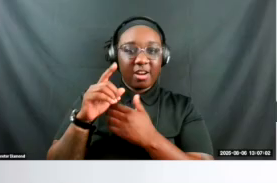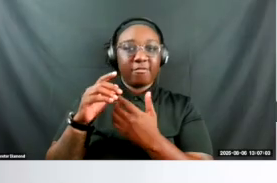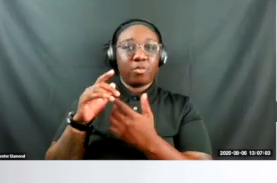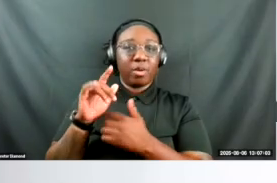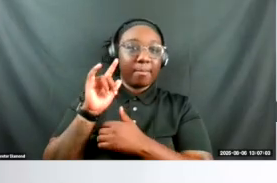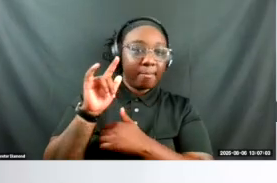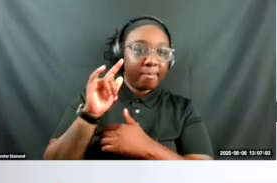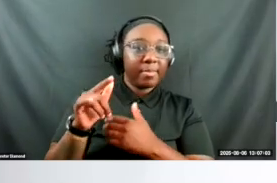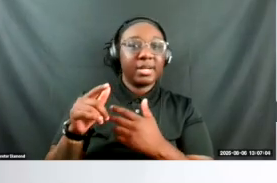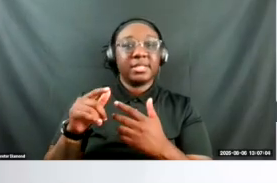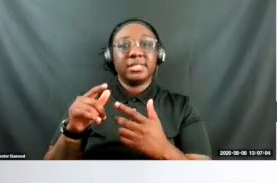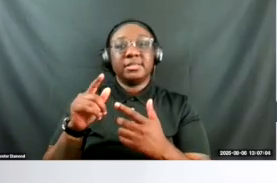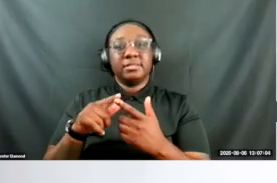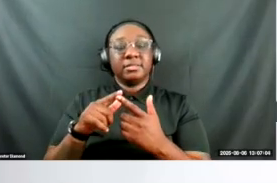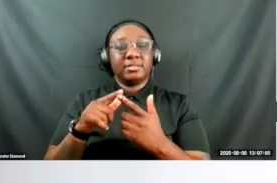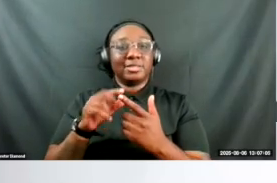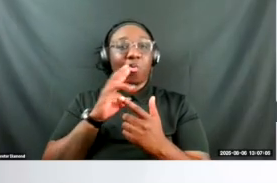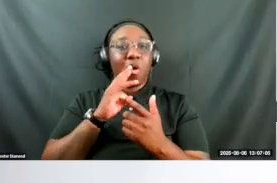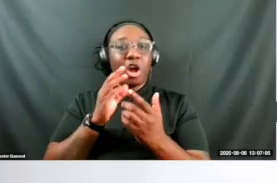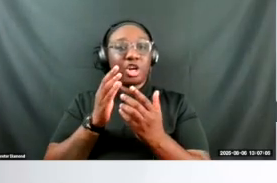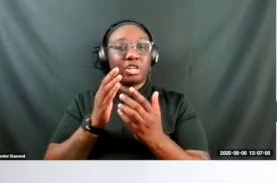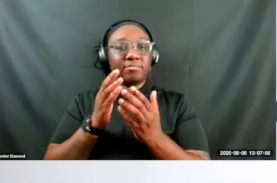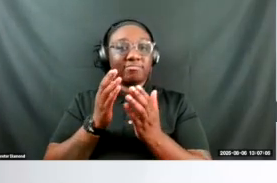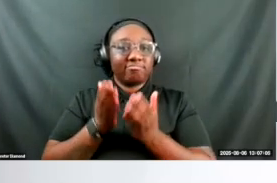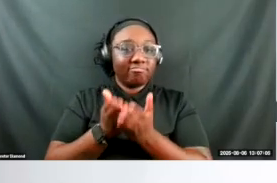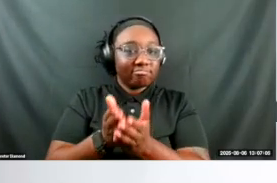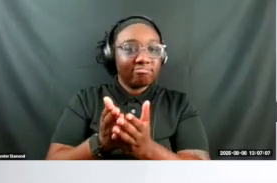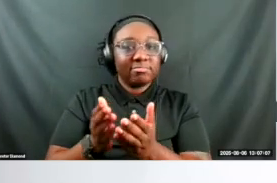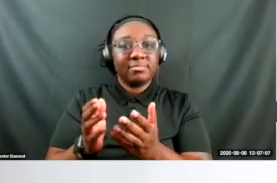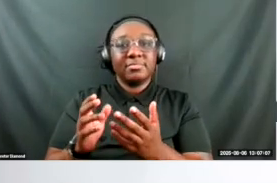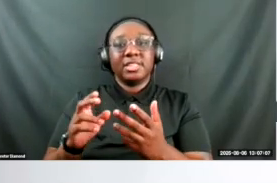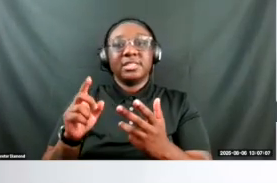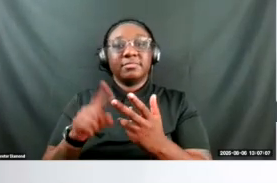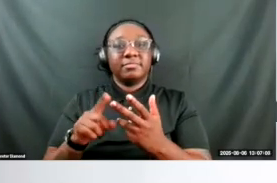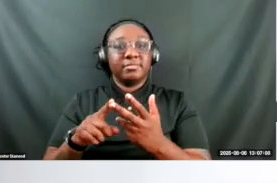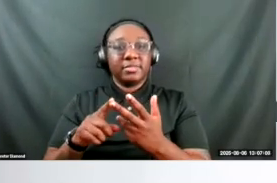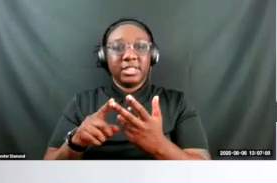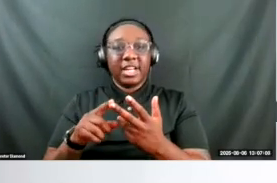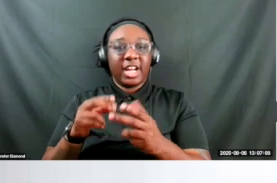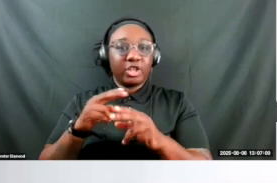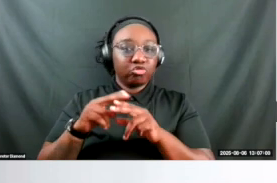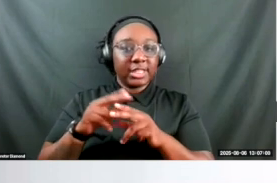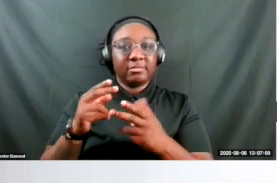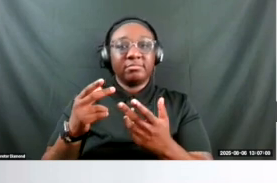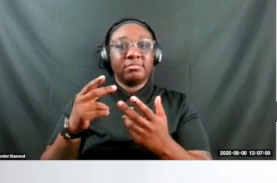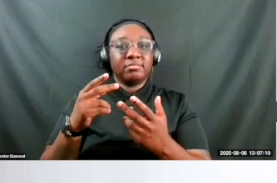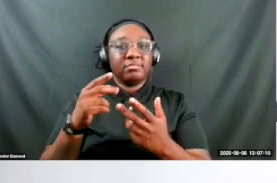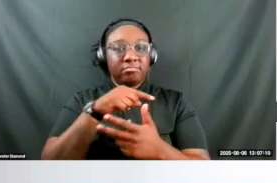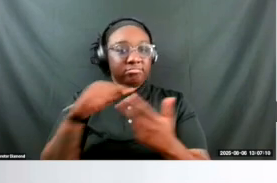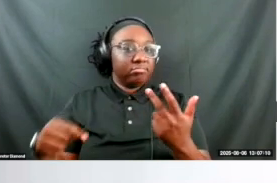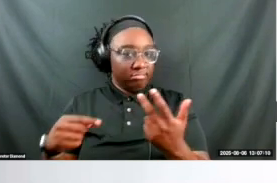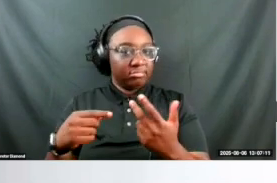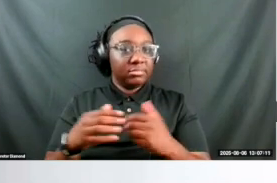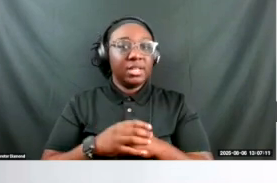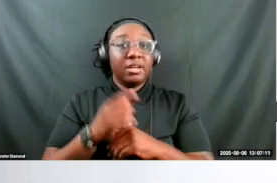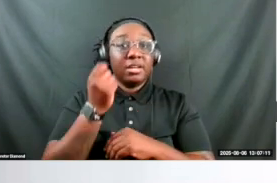authority over mobile sources such as vehicles and equipment that are in or enter California. The regional air quality agencies